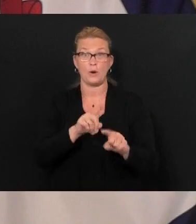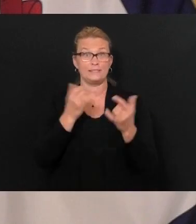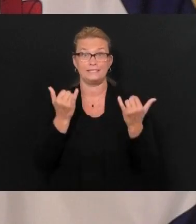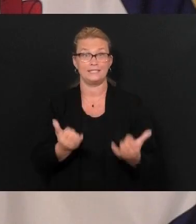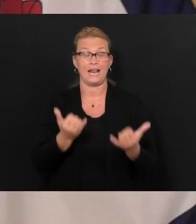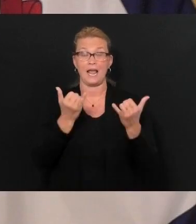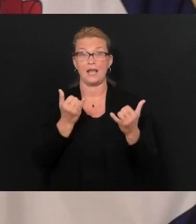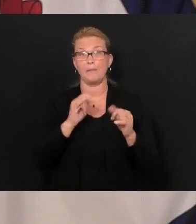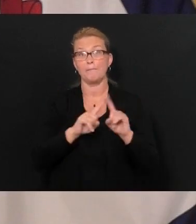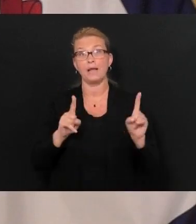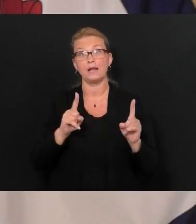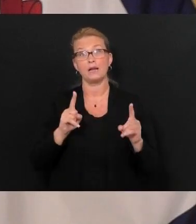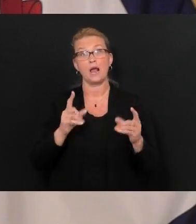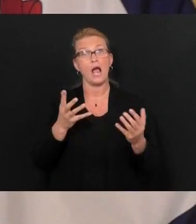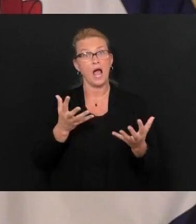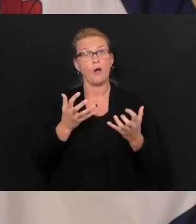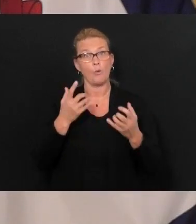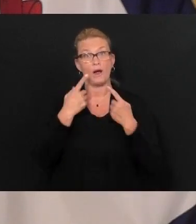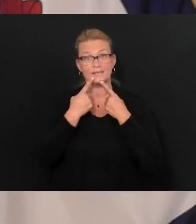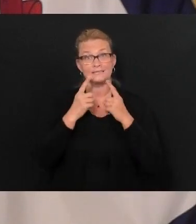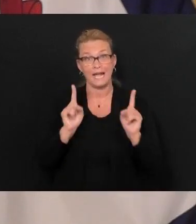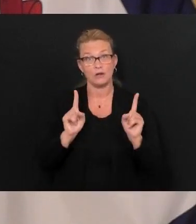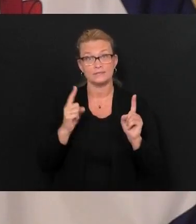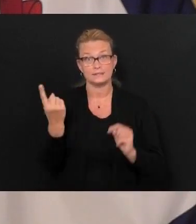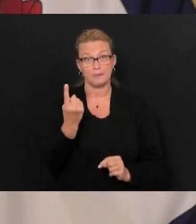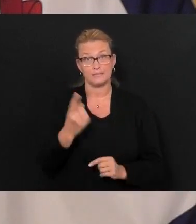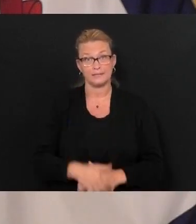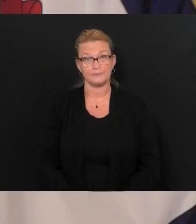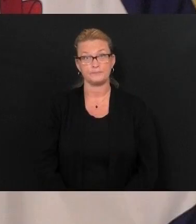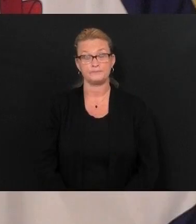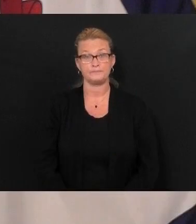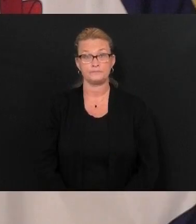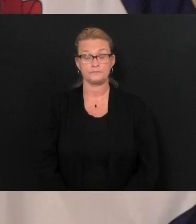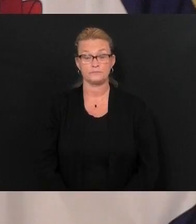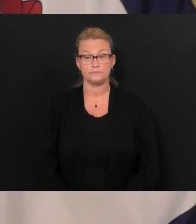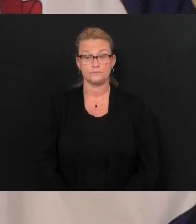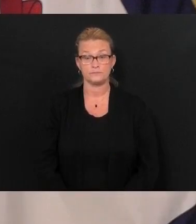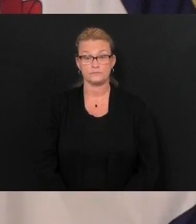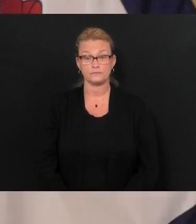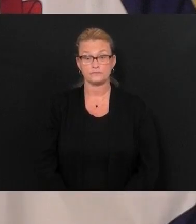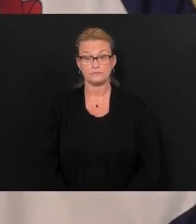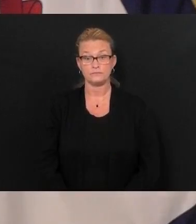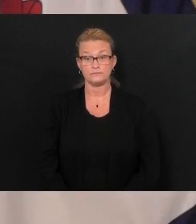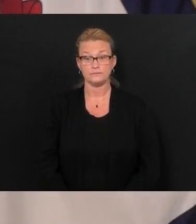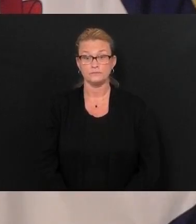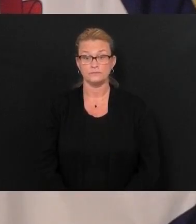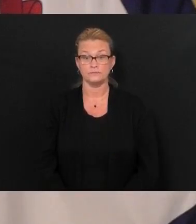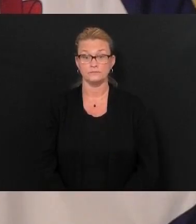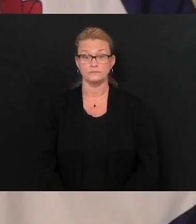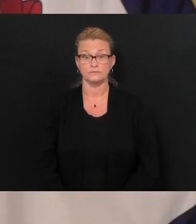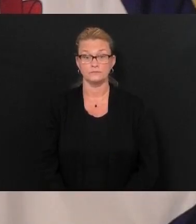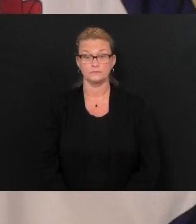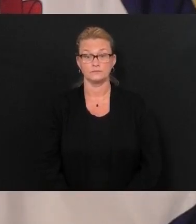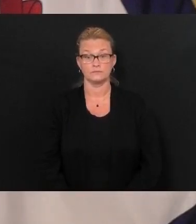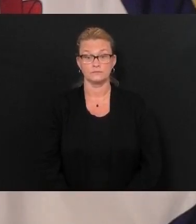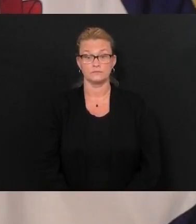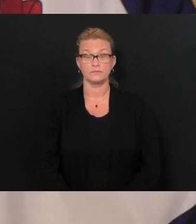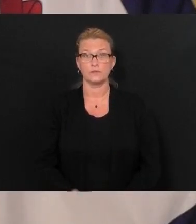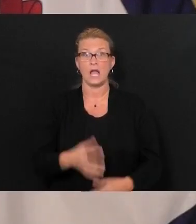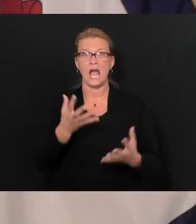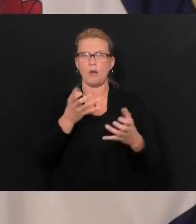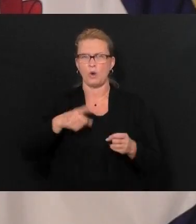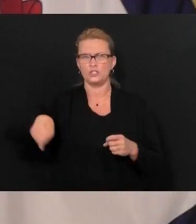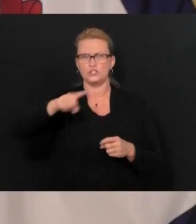except I just want to say just this. And I want every West Virginian to know I'm looking right at